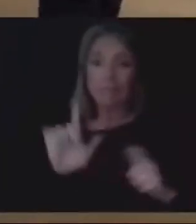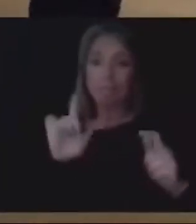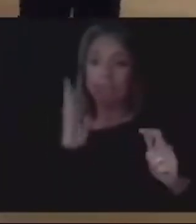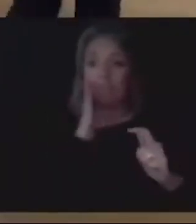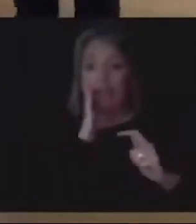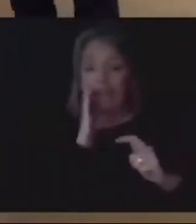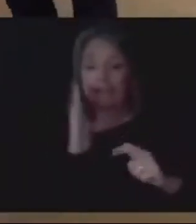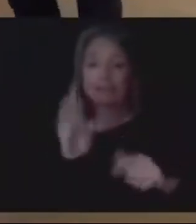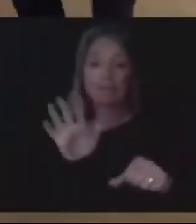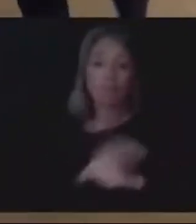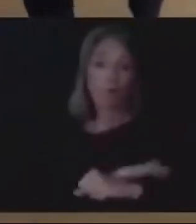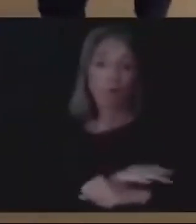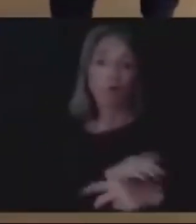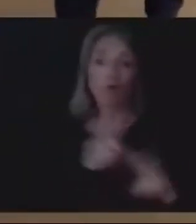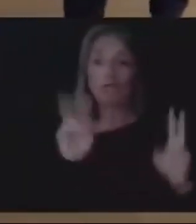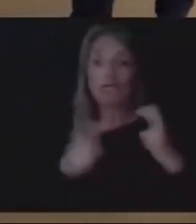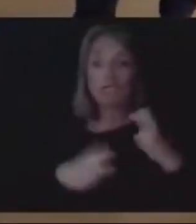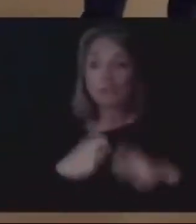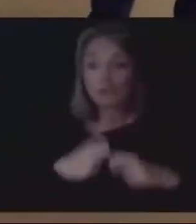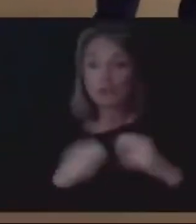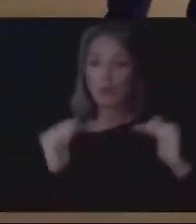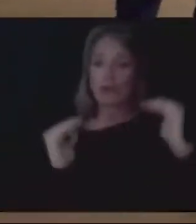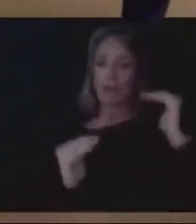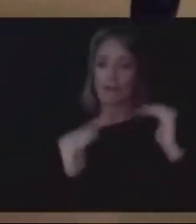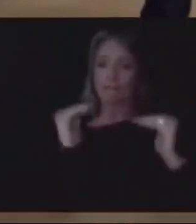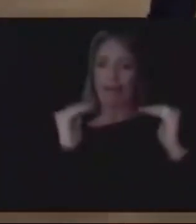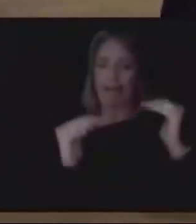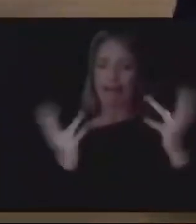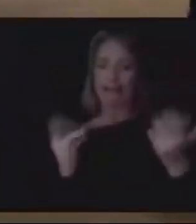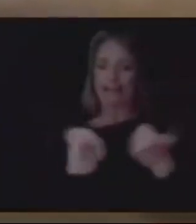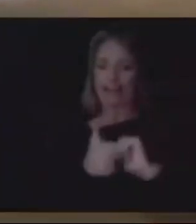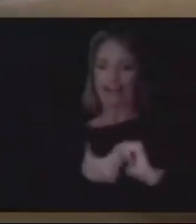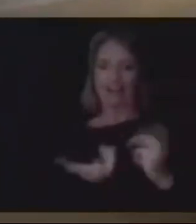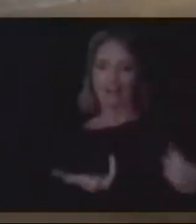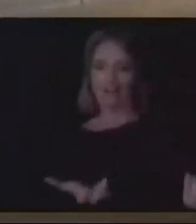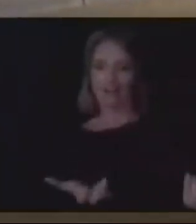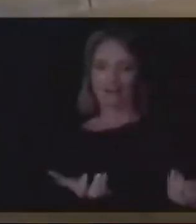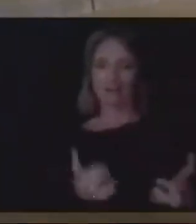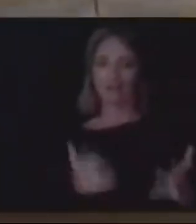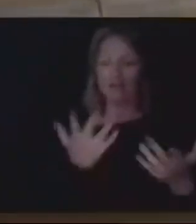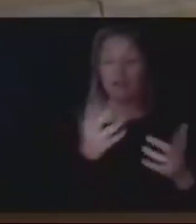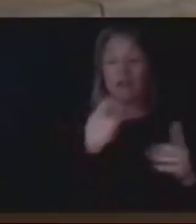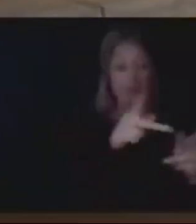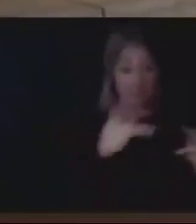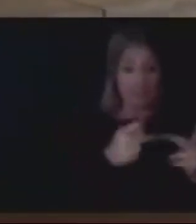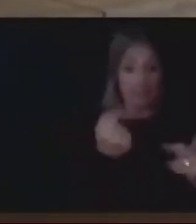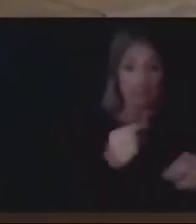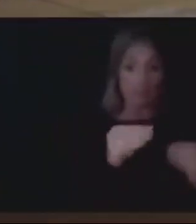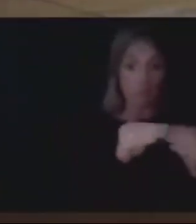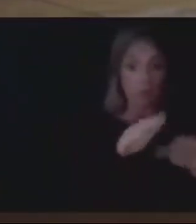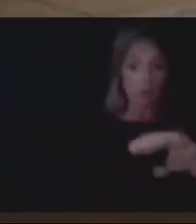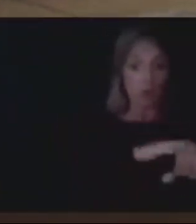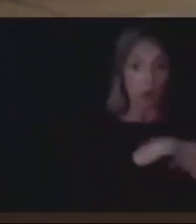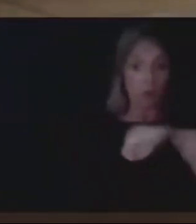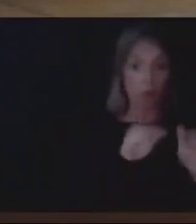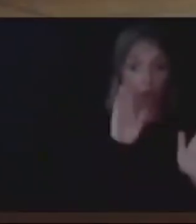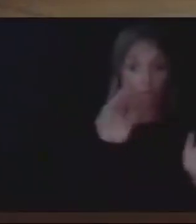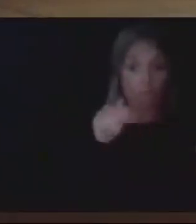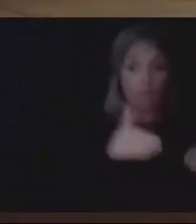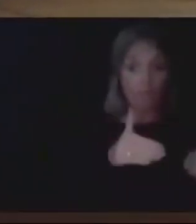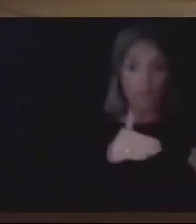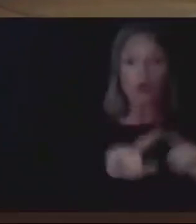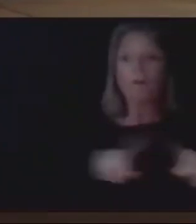the balance between taking them to a place that's a little bit slower, that may be more peripheral, but isn't